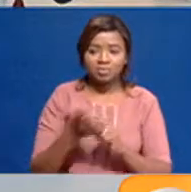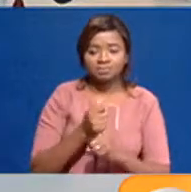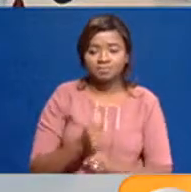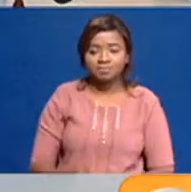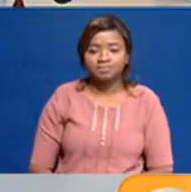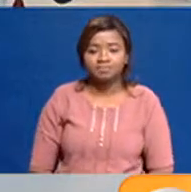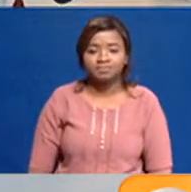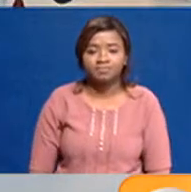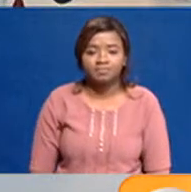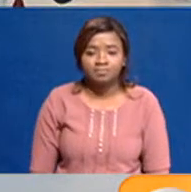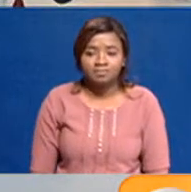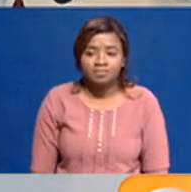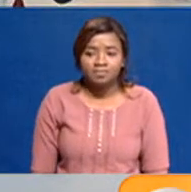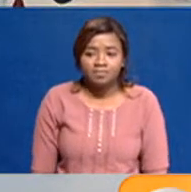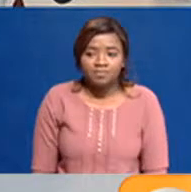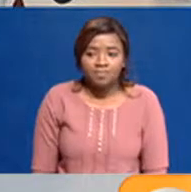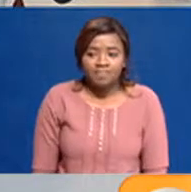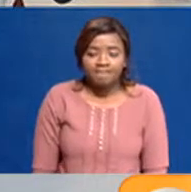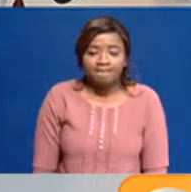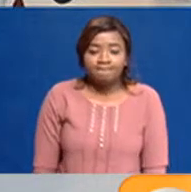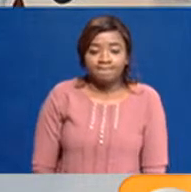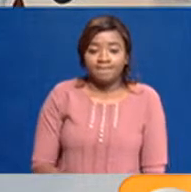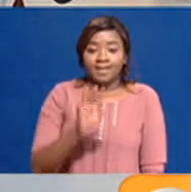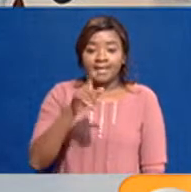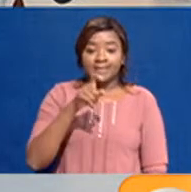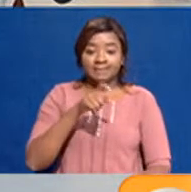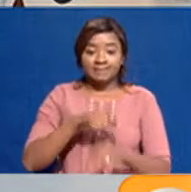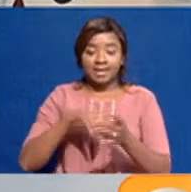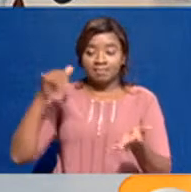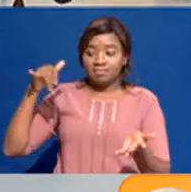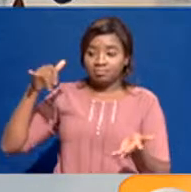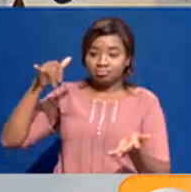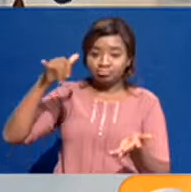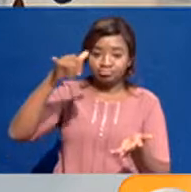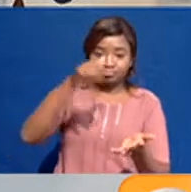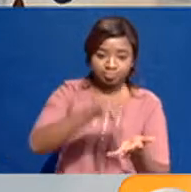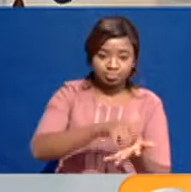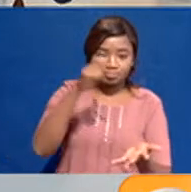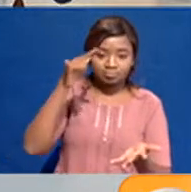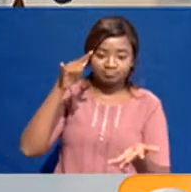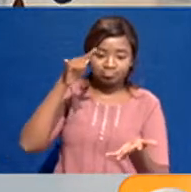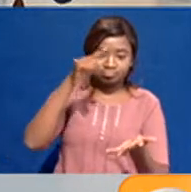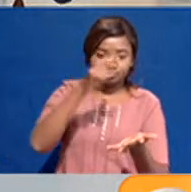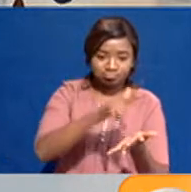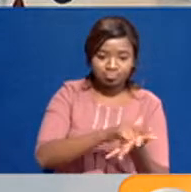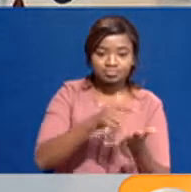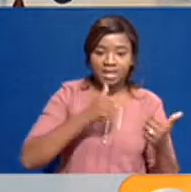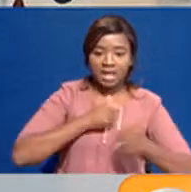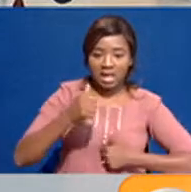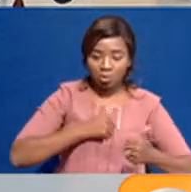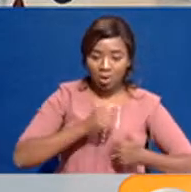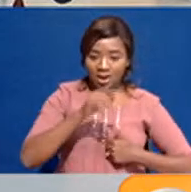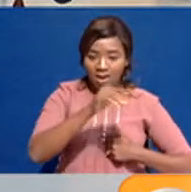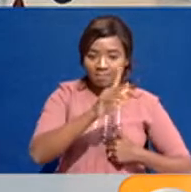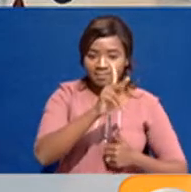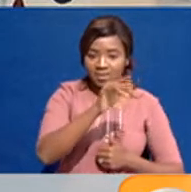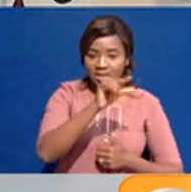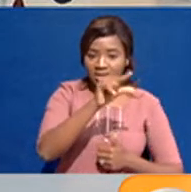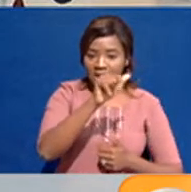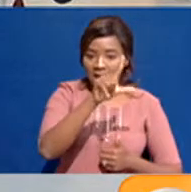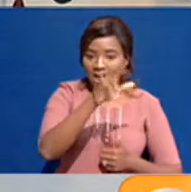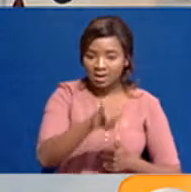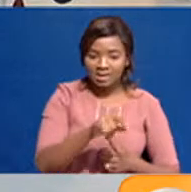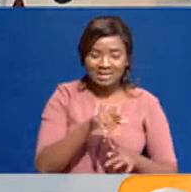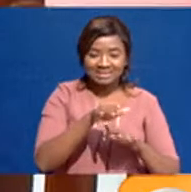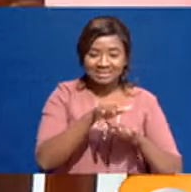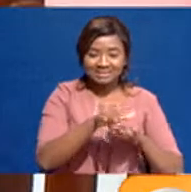you arrive in Kigali, traffic alone, traffic with there is a jam there. Then